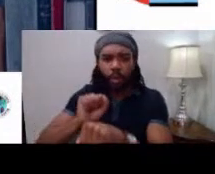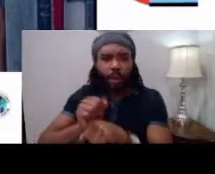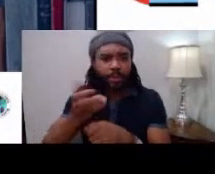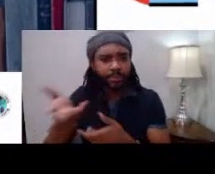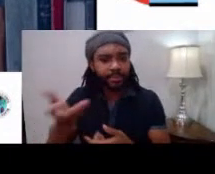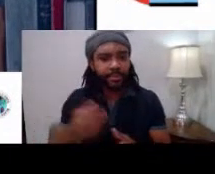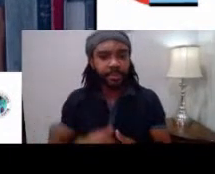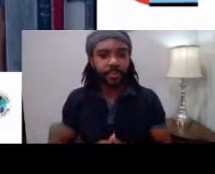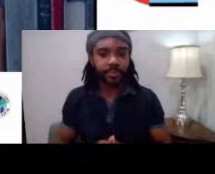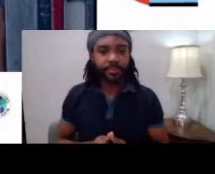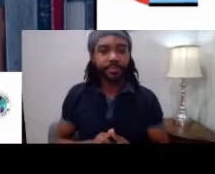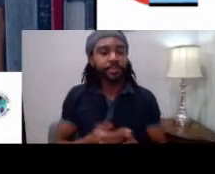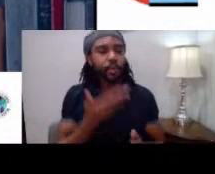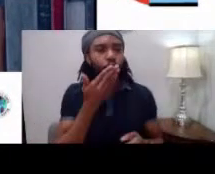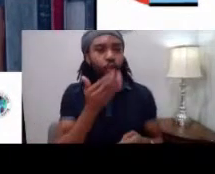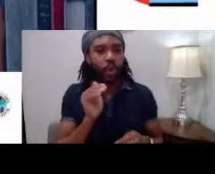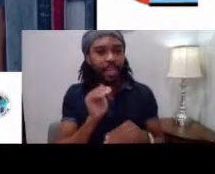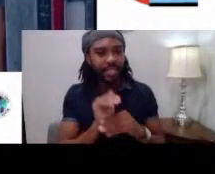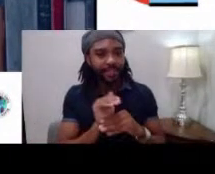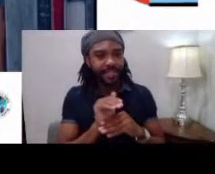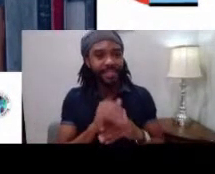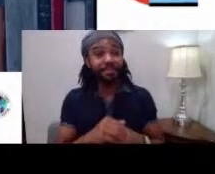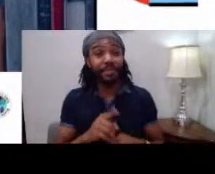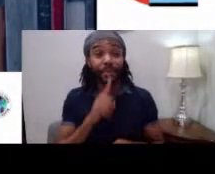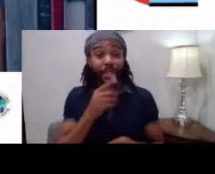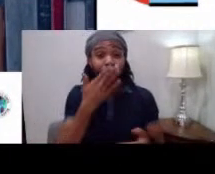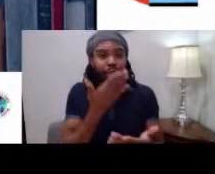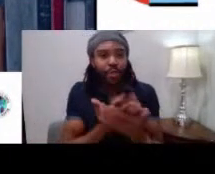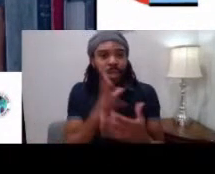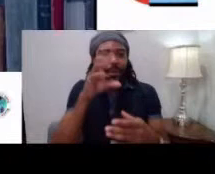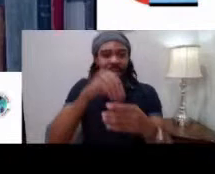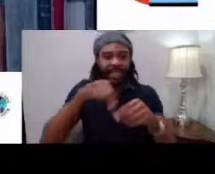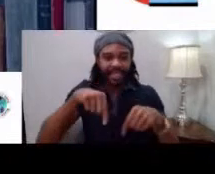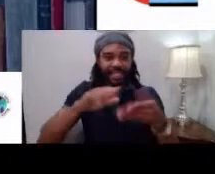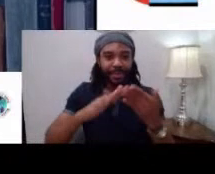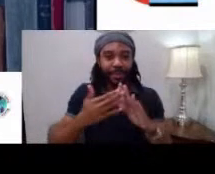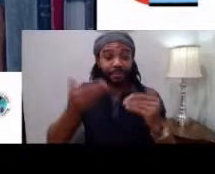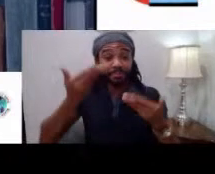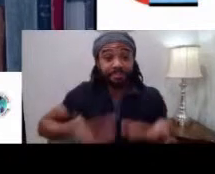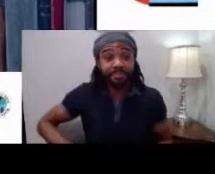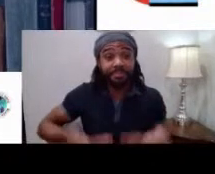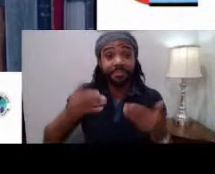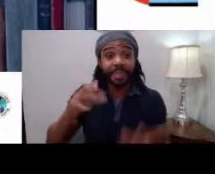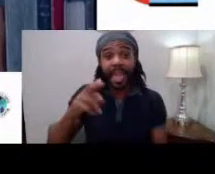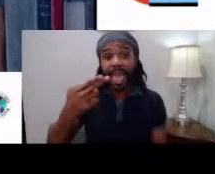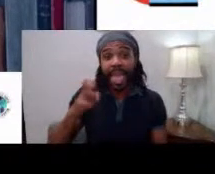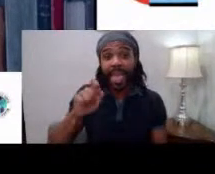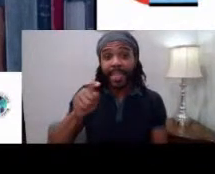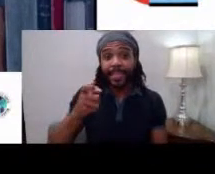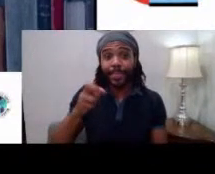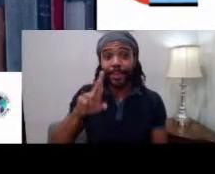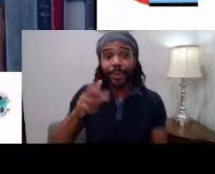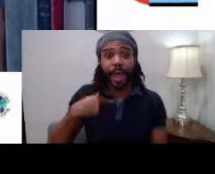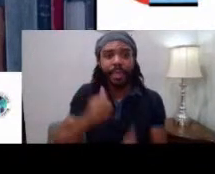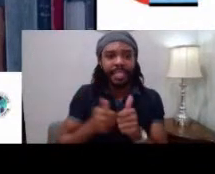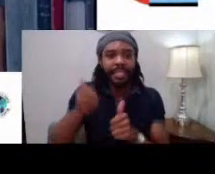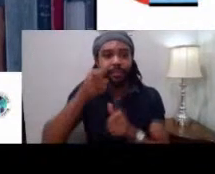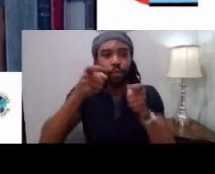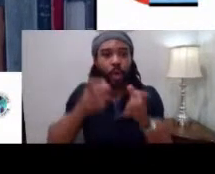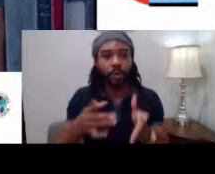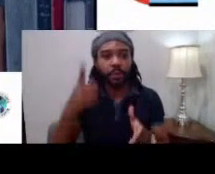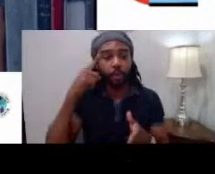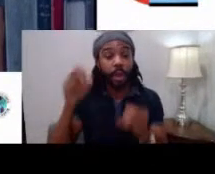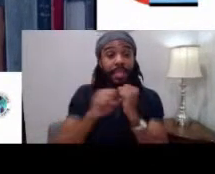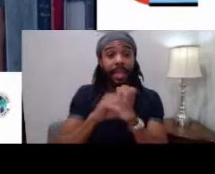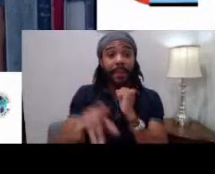Good evening. It's so good to be in community. My name is Heather Harding, and I'm the Executive Director of the Campaign for Our Shared